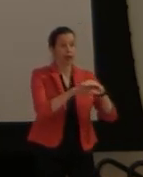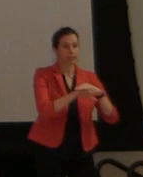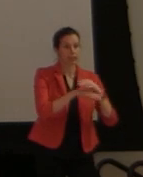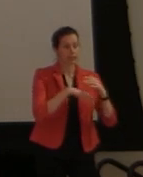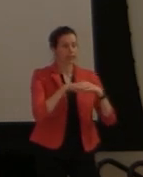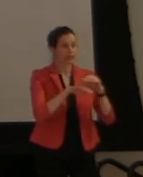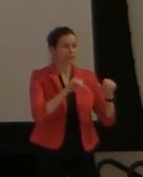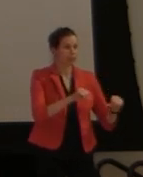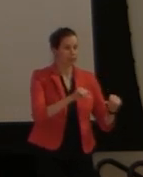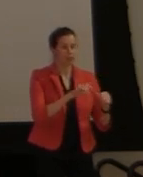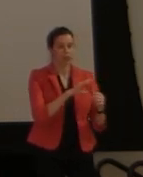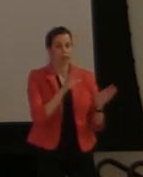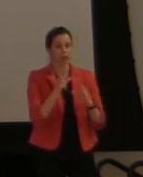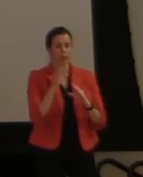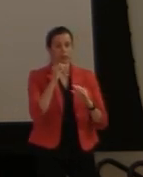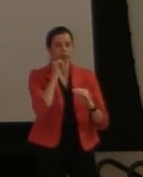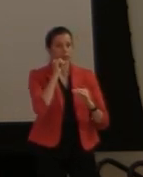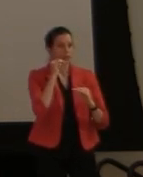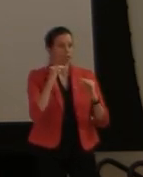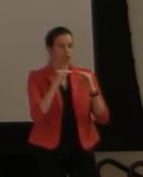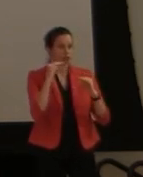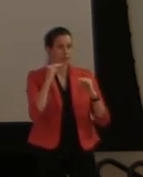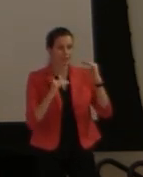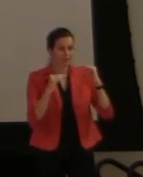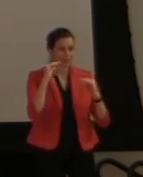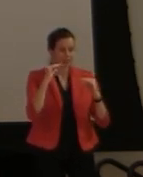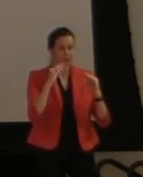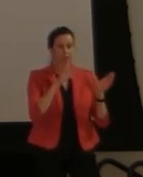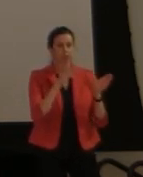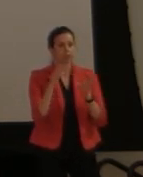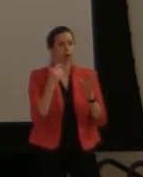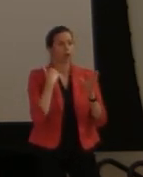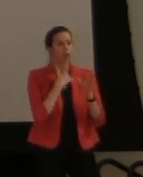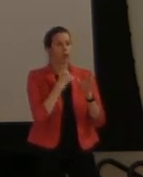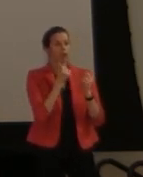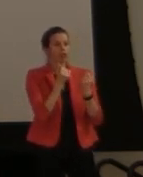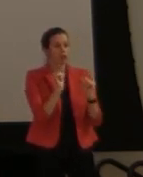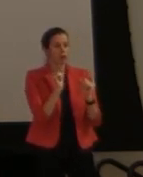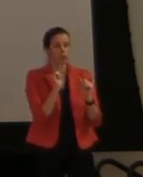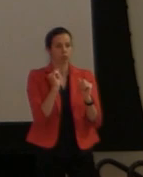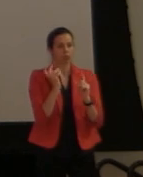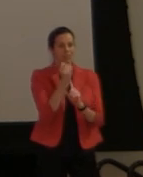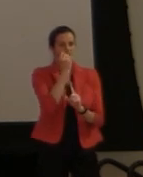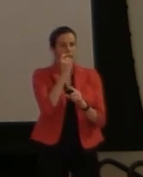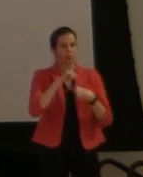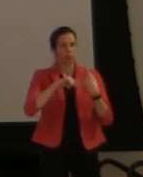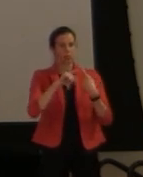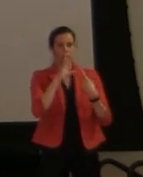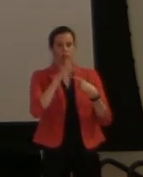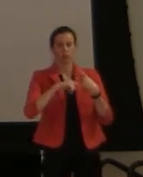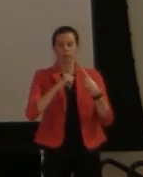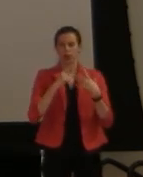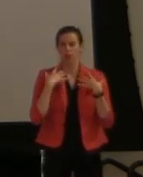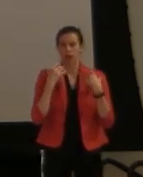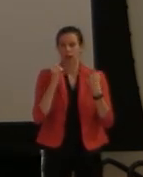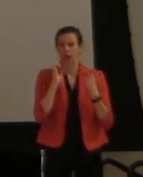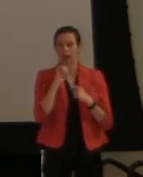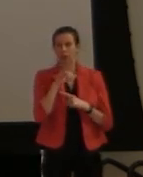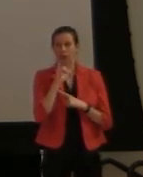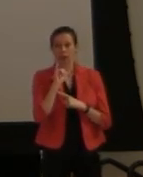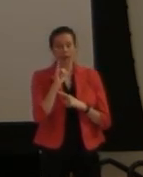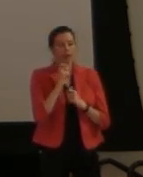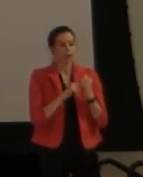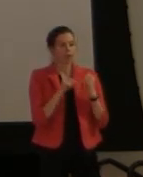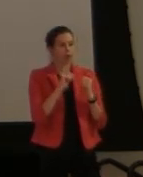accessibility, injustice. And what we're trying to achieve when we talk about health equity is that everyone is able to